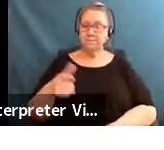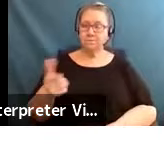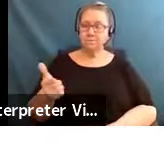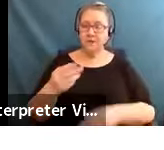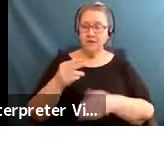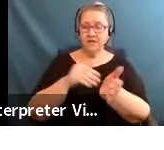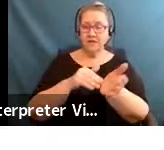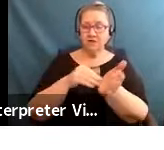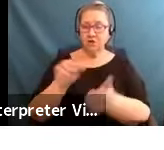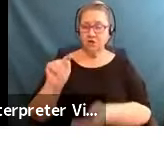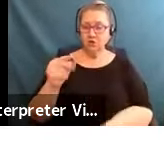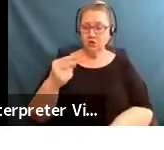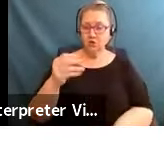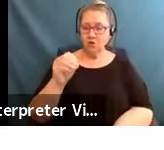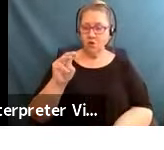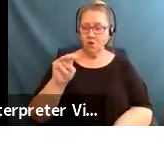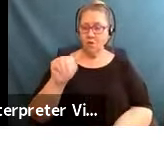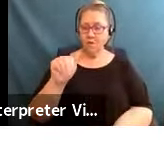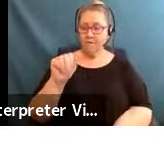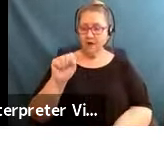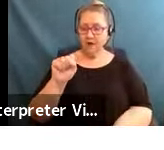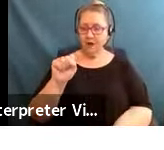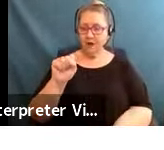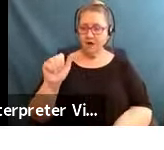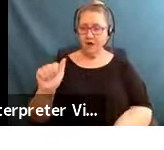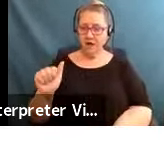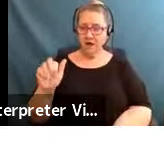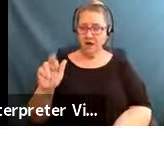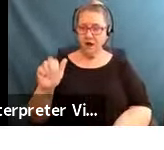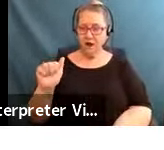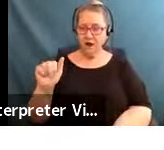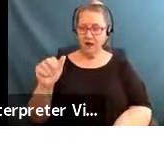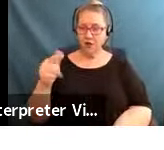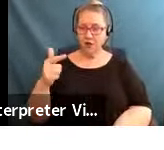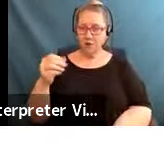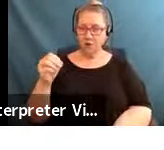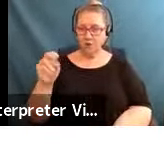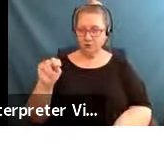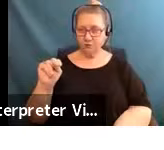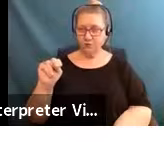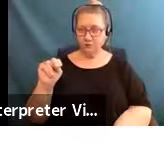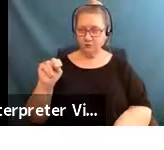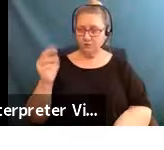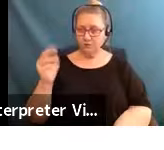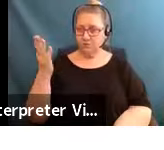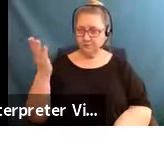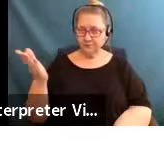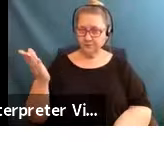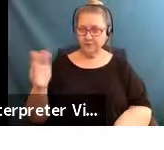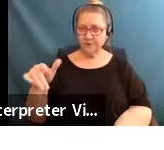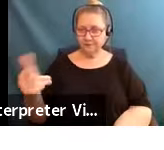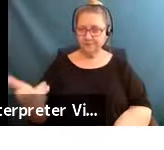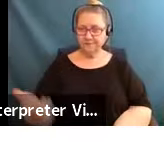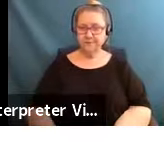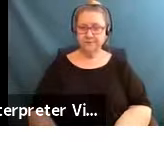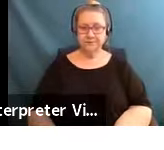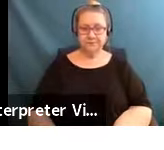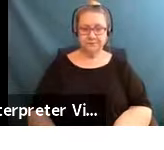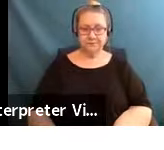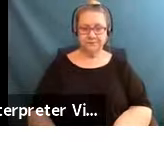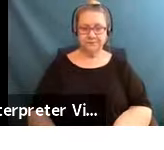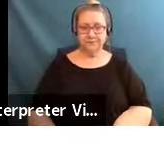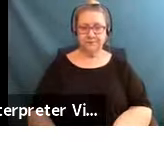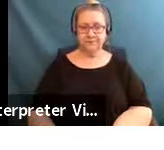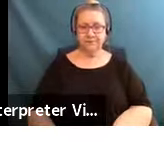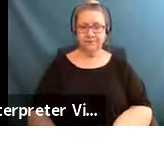Tomas Aragon, the Public Health Officer for the State of California and Director of the California Department of Public Health. Dr.